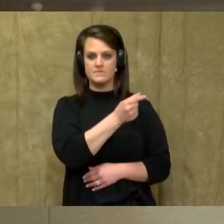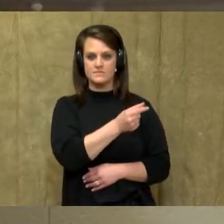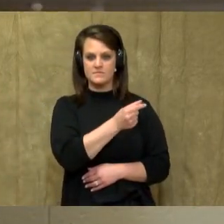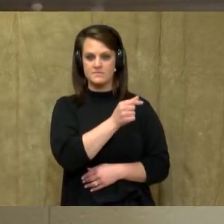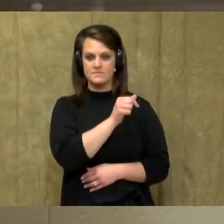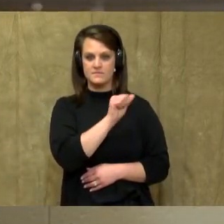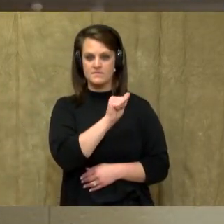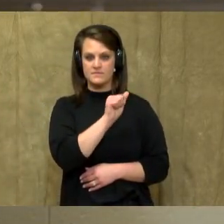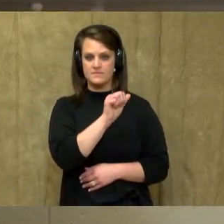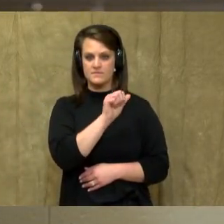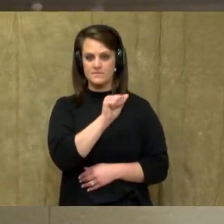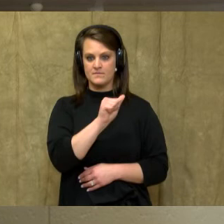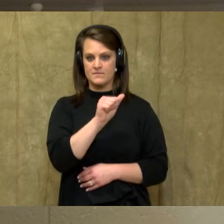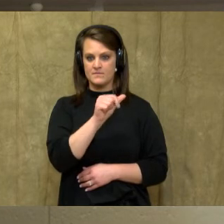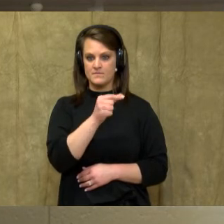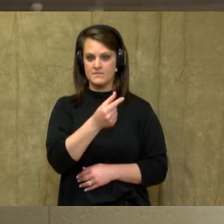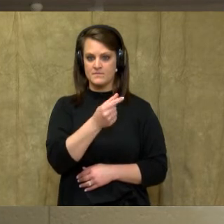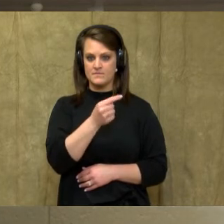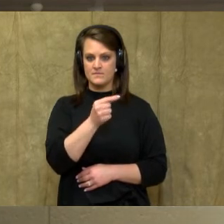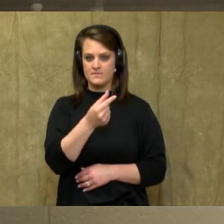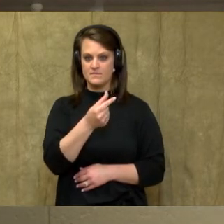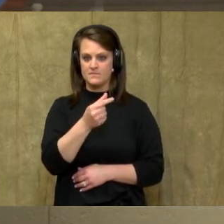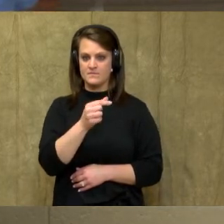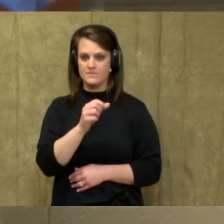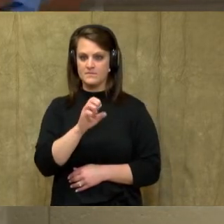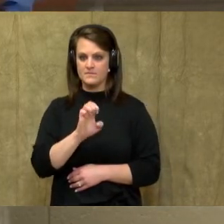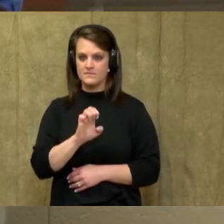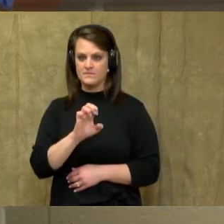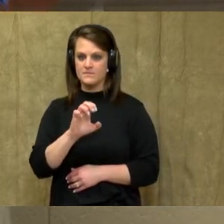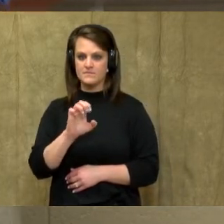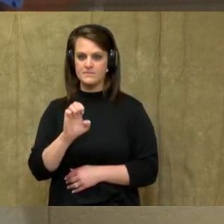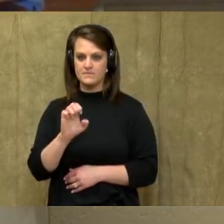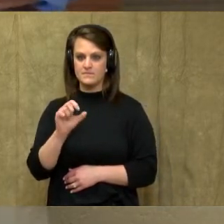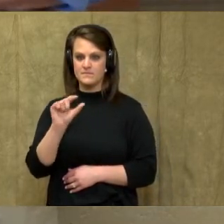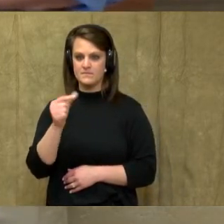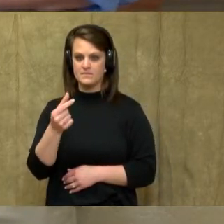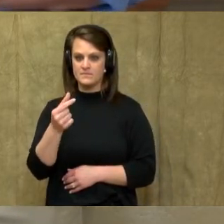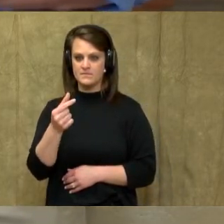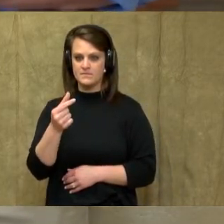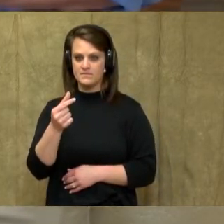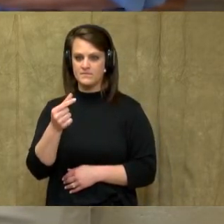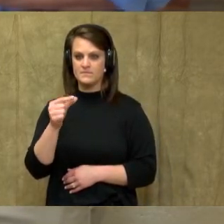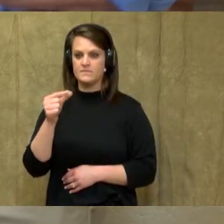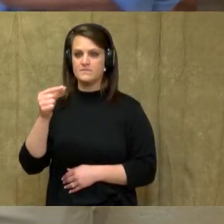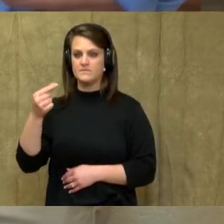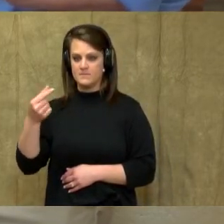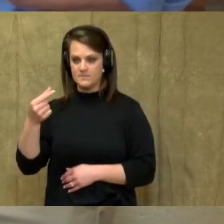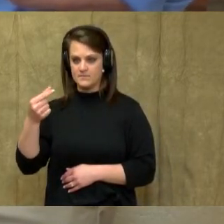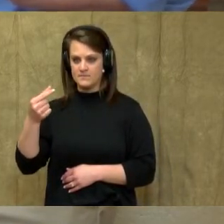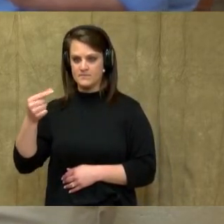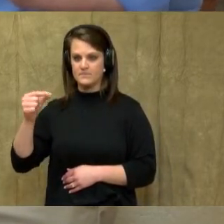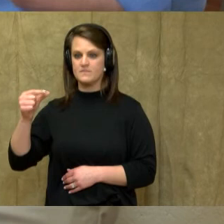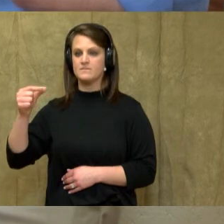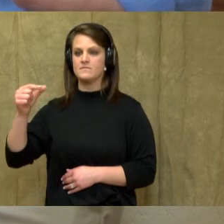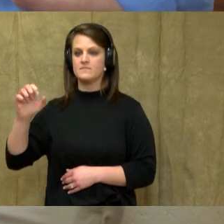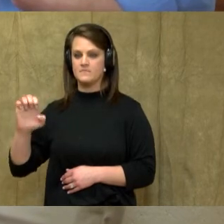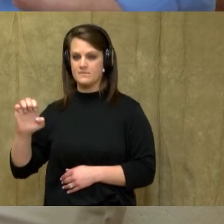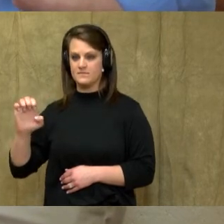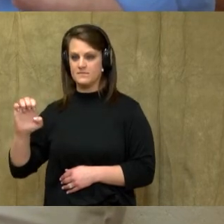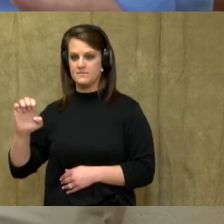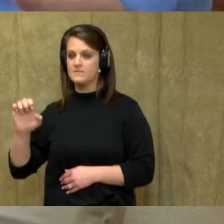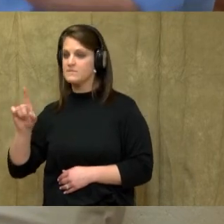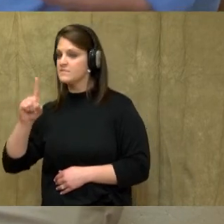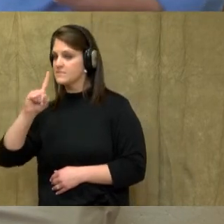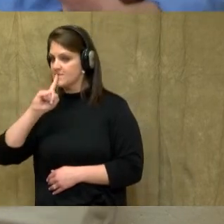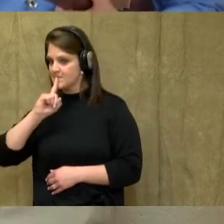G, G, A, G, G, E, E, G, G,